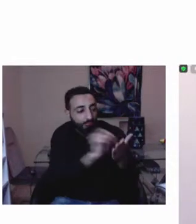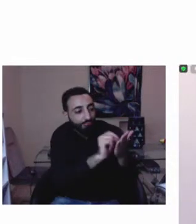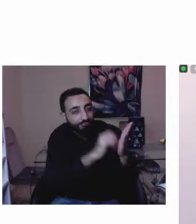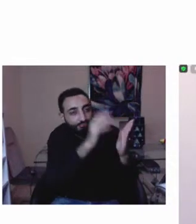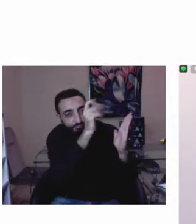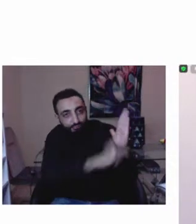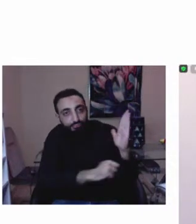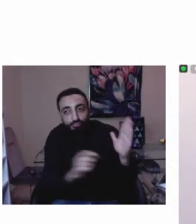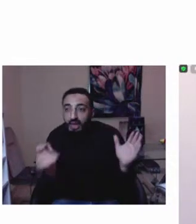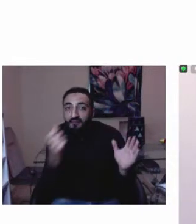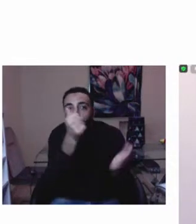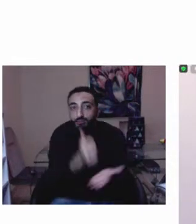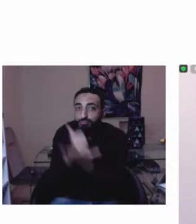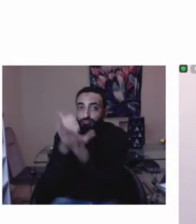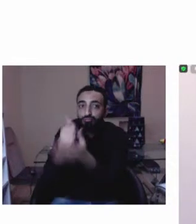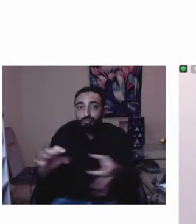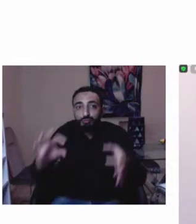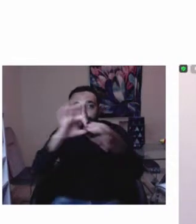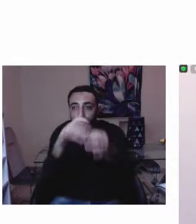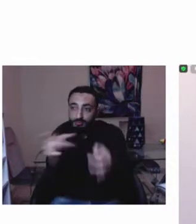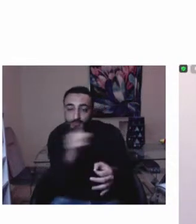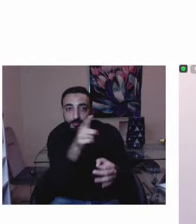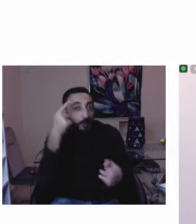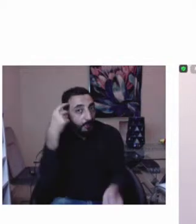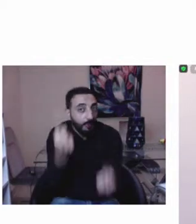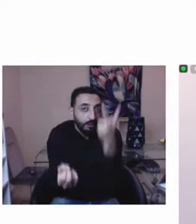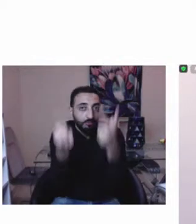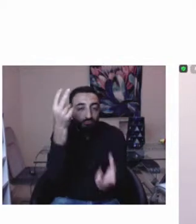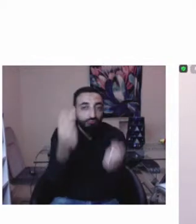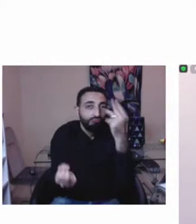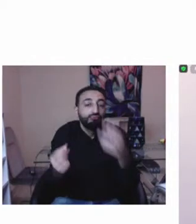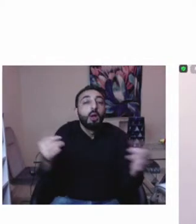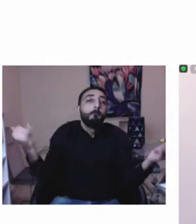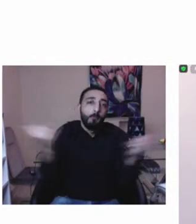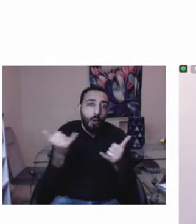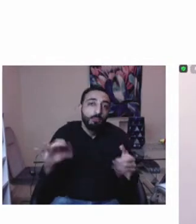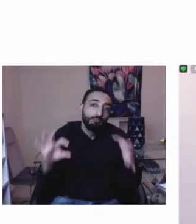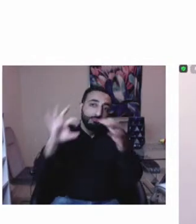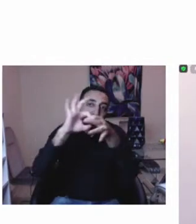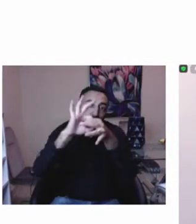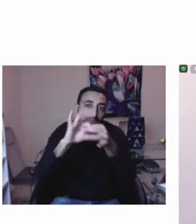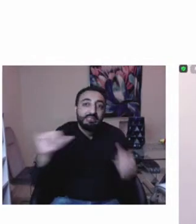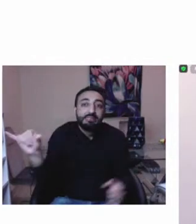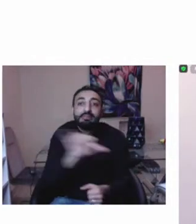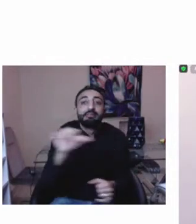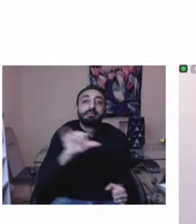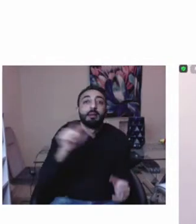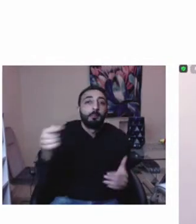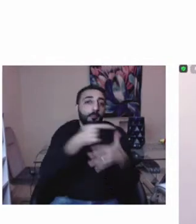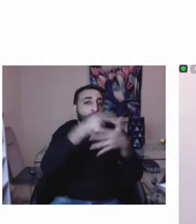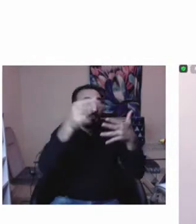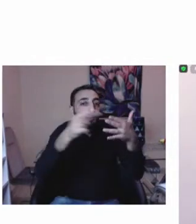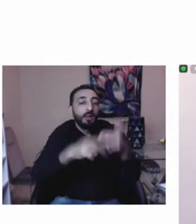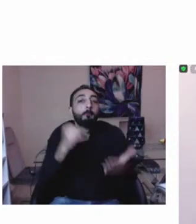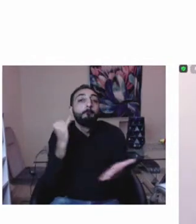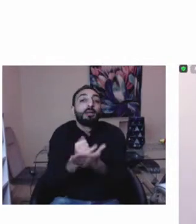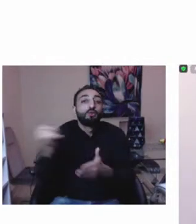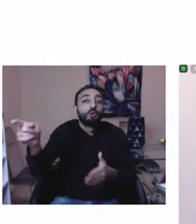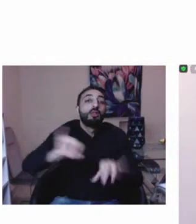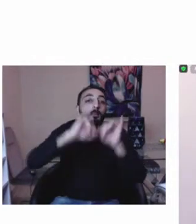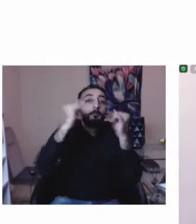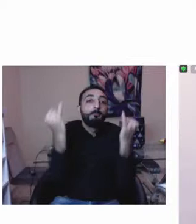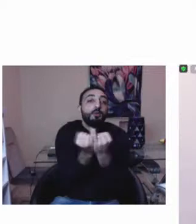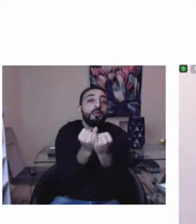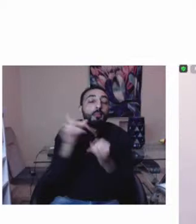funding mechanisms that have been designed by civil society organizations are mini grant and small grant program by GPAC